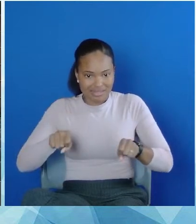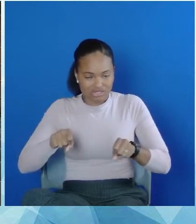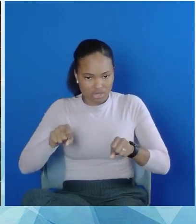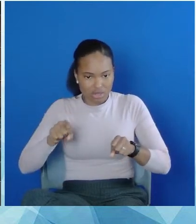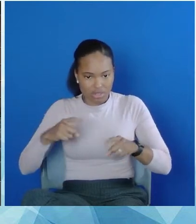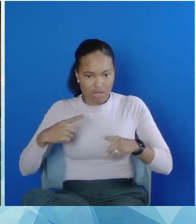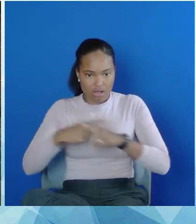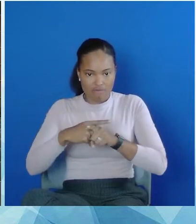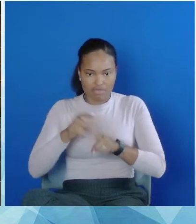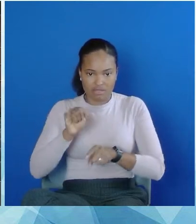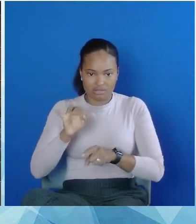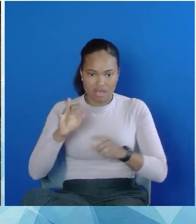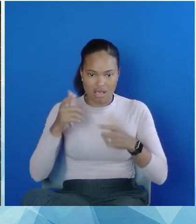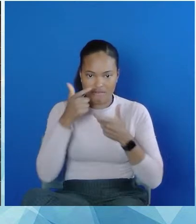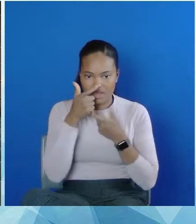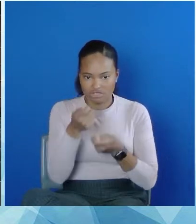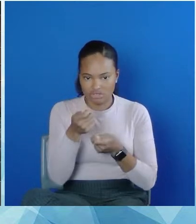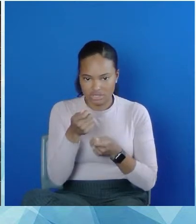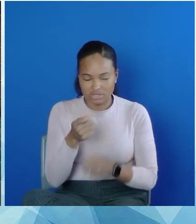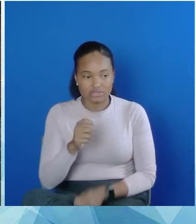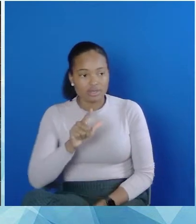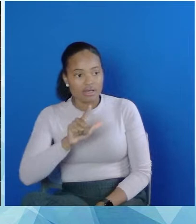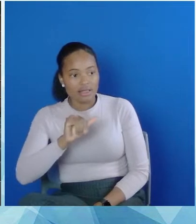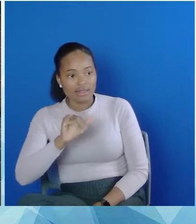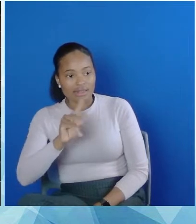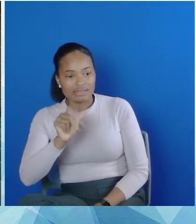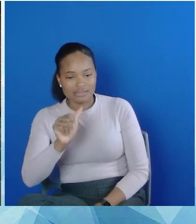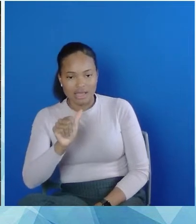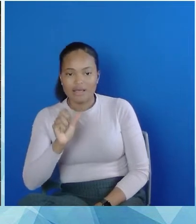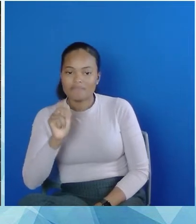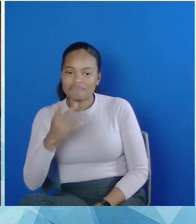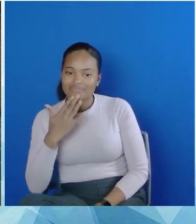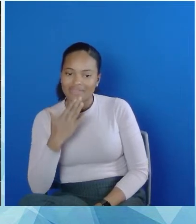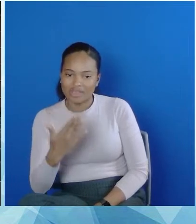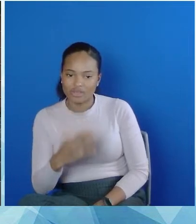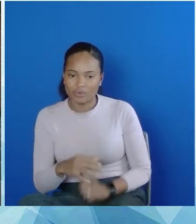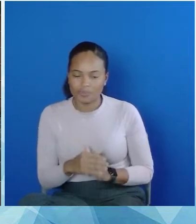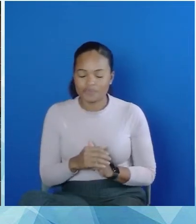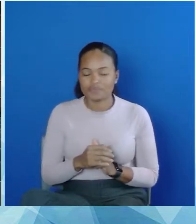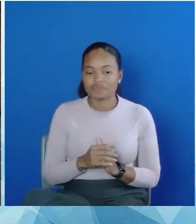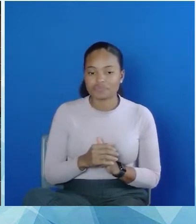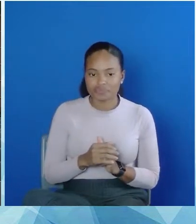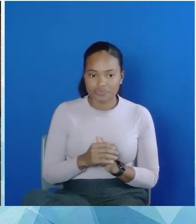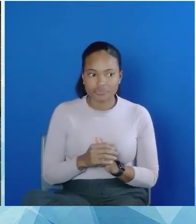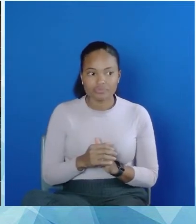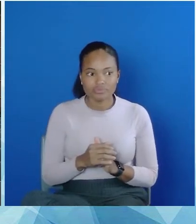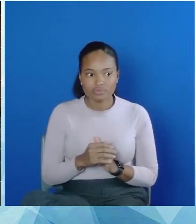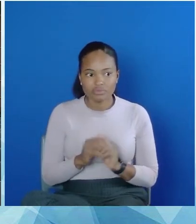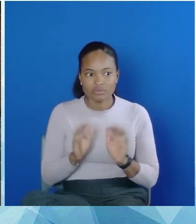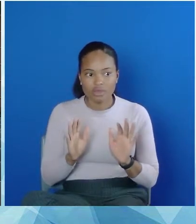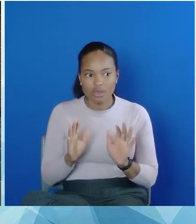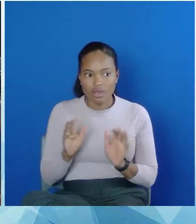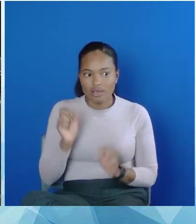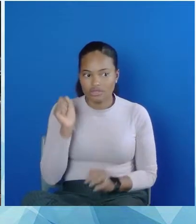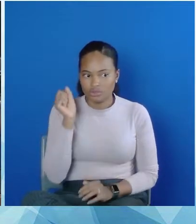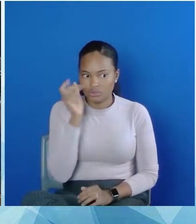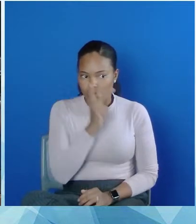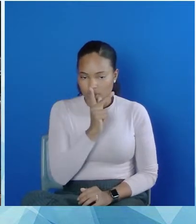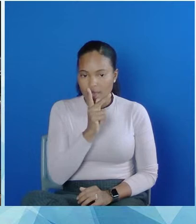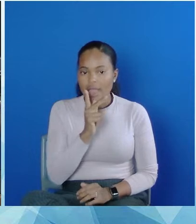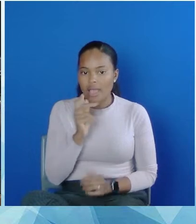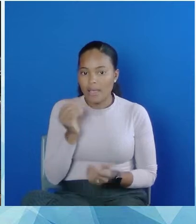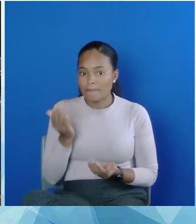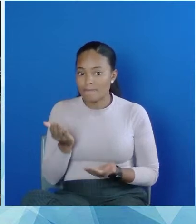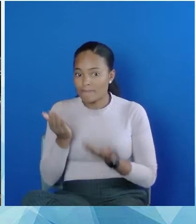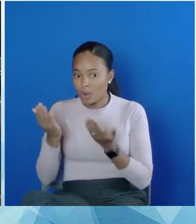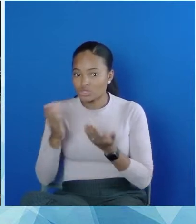Okay. Thank you for that, Maria. You're welcome. Okay, Okay, we can go on. There's a motion and a second on the table